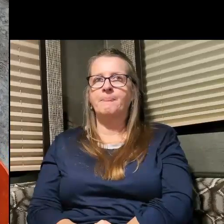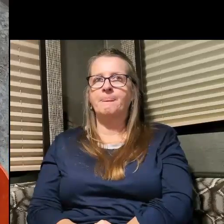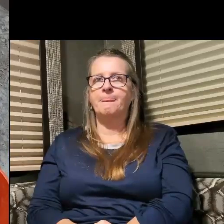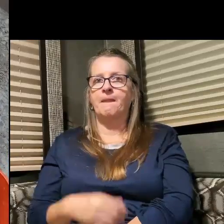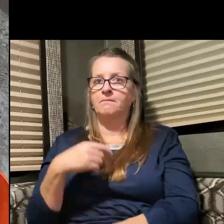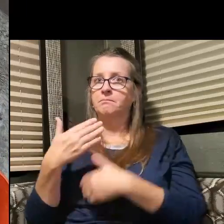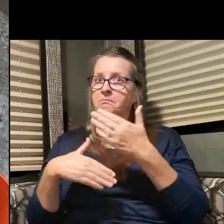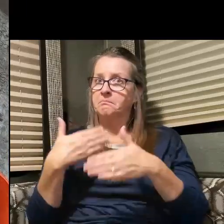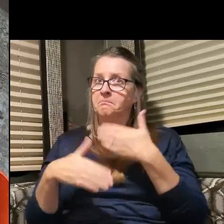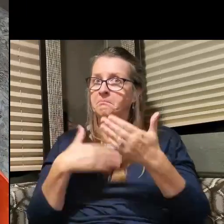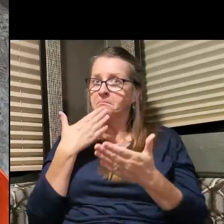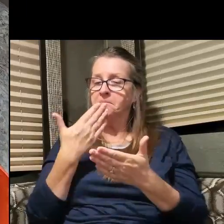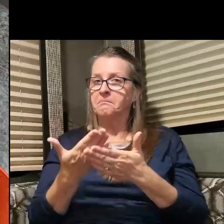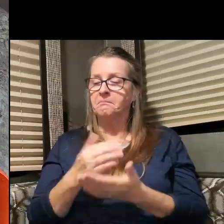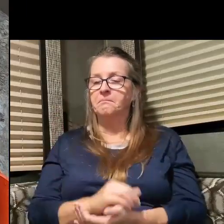Okay.